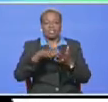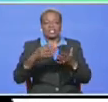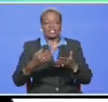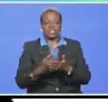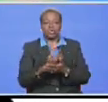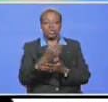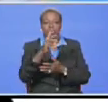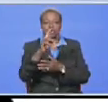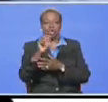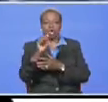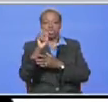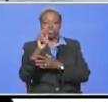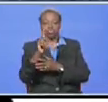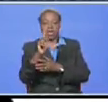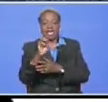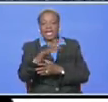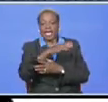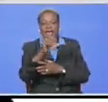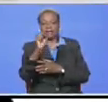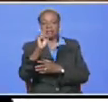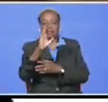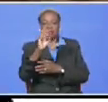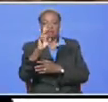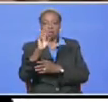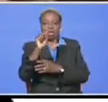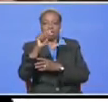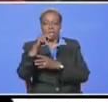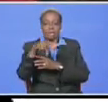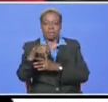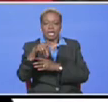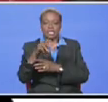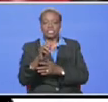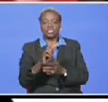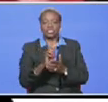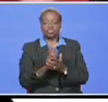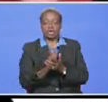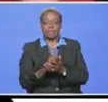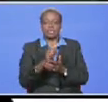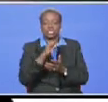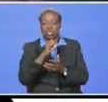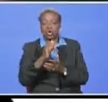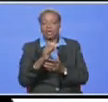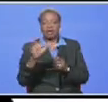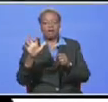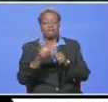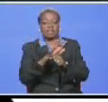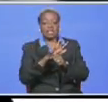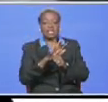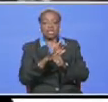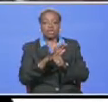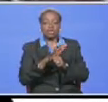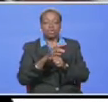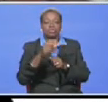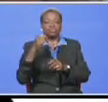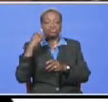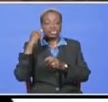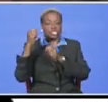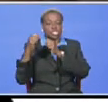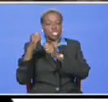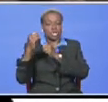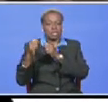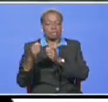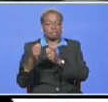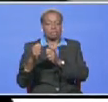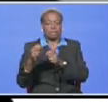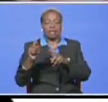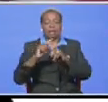Scrape song, I call it Rebel Rake and Scrape, which is not the fully traditional sound, which, you know, with the tin tub and the saw,